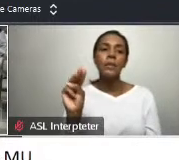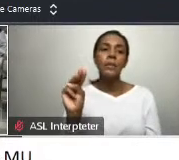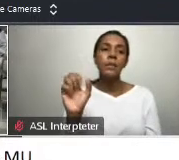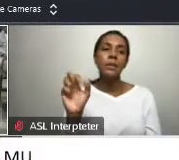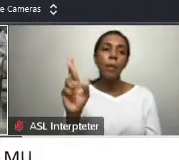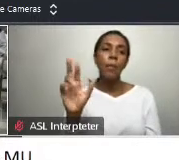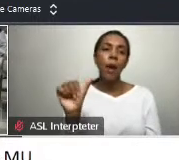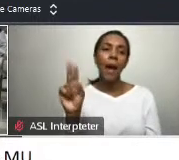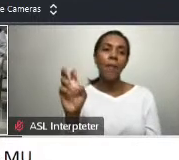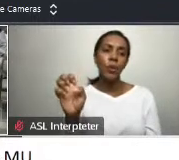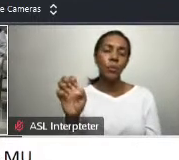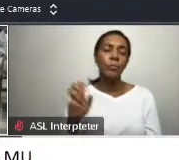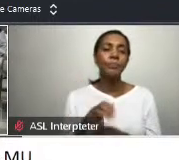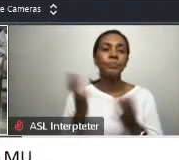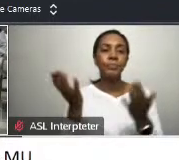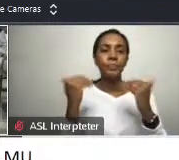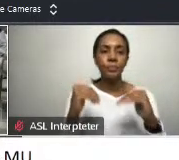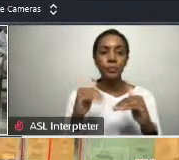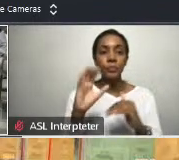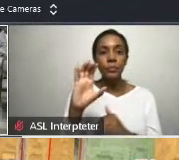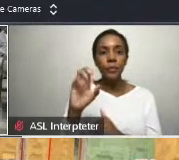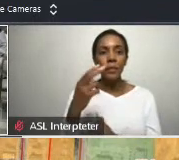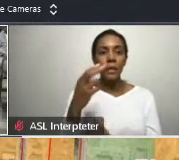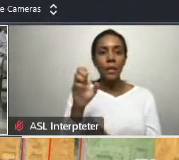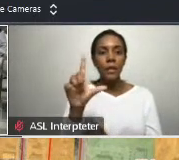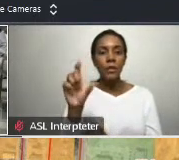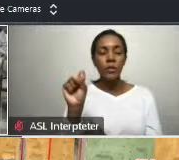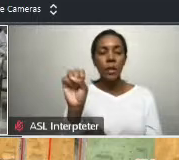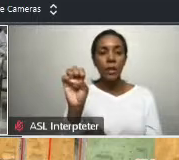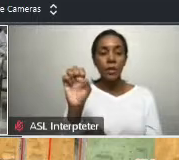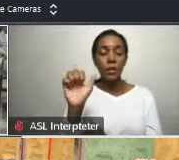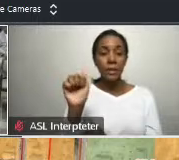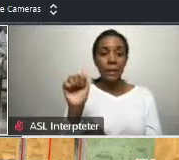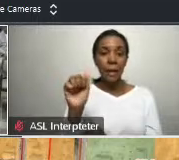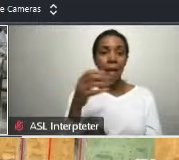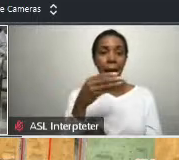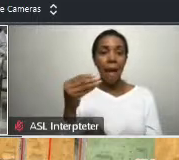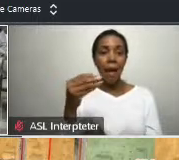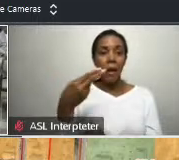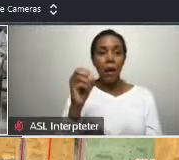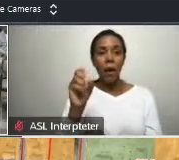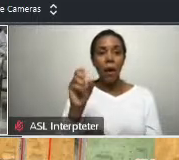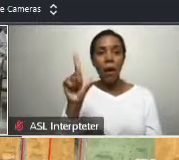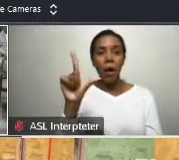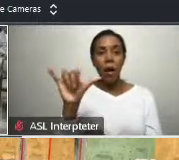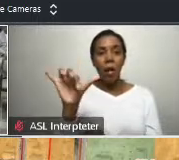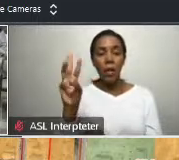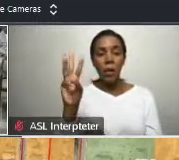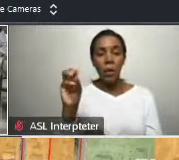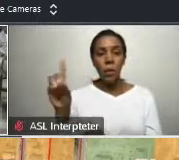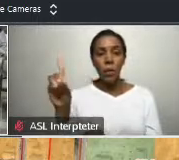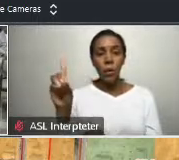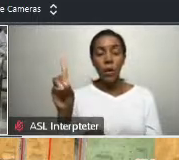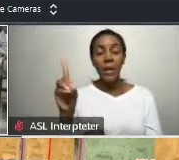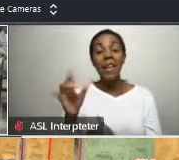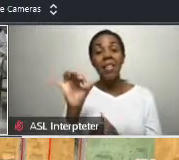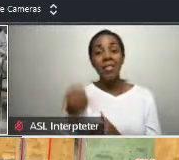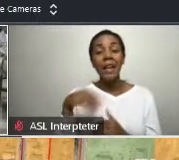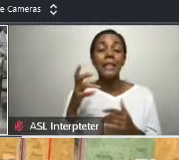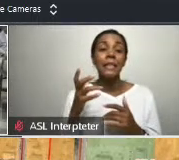instance. Next slide, Chelsea and Hollywood. This is one of our Accelerate Memphis